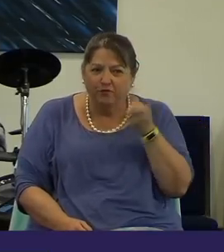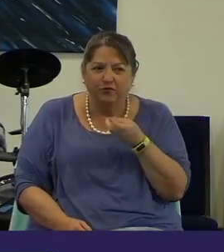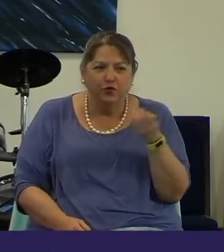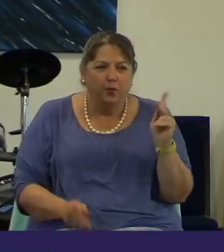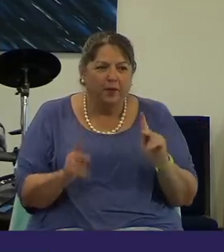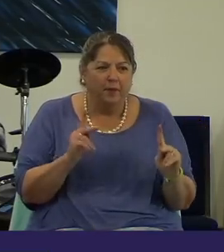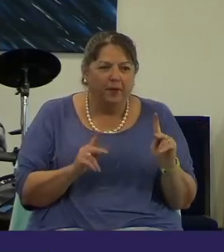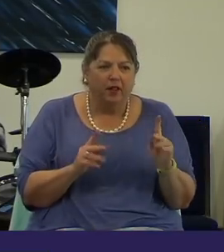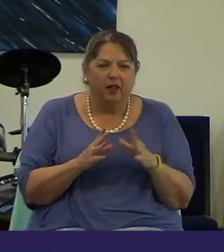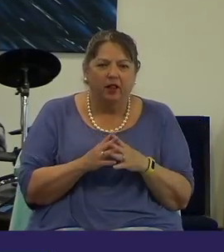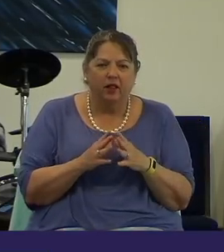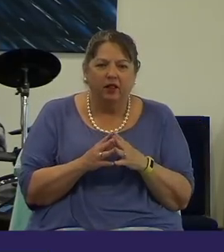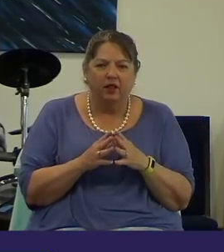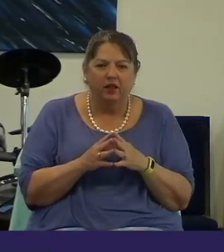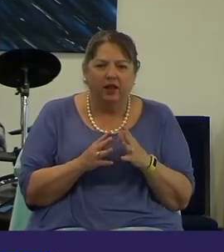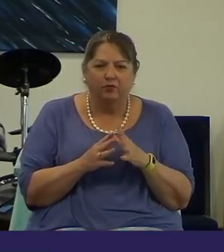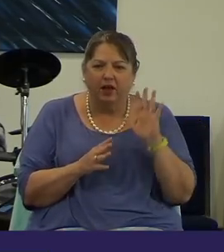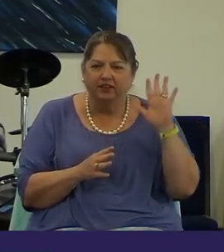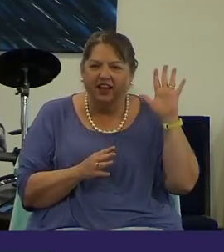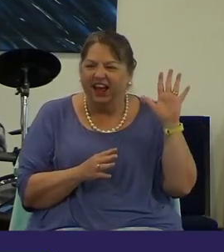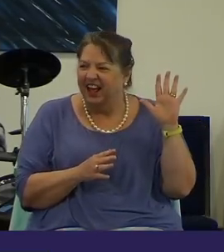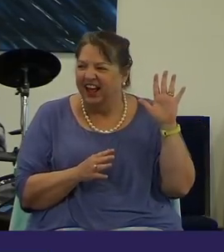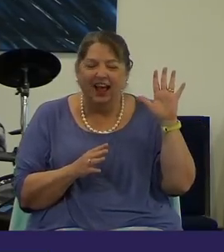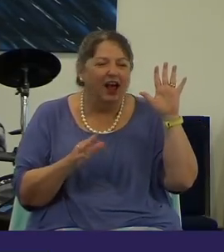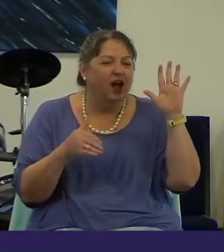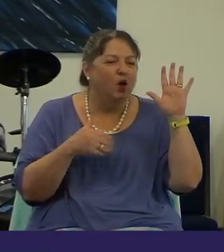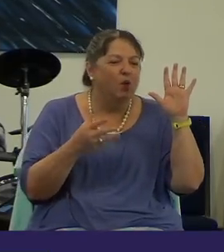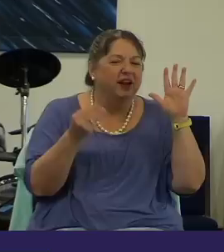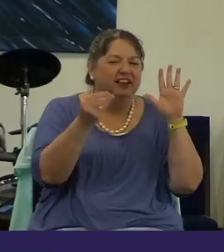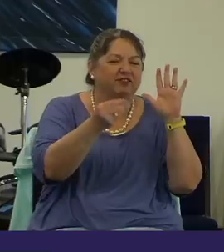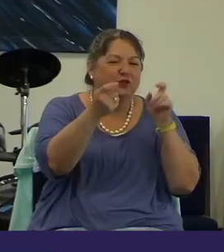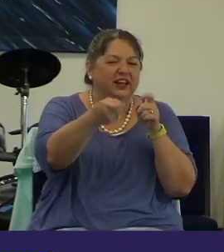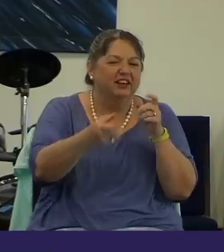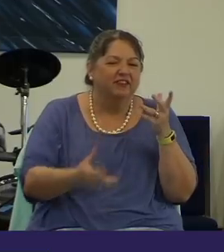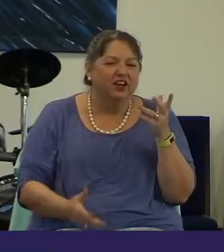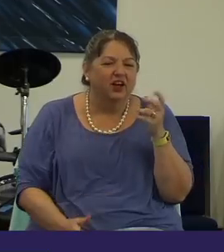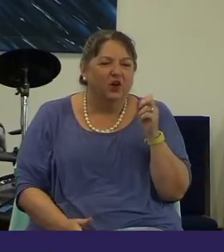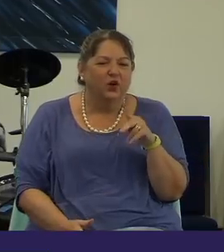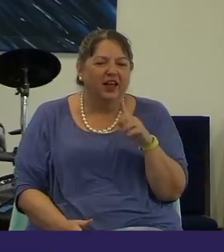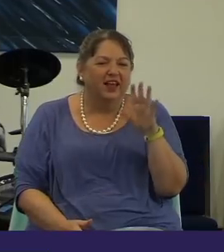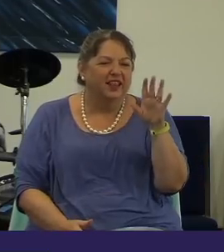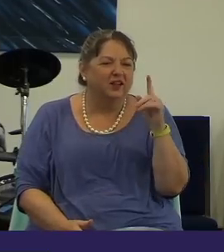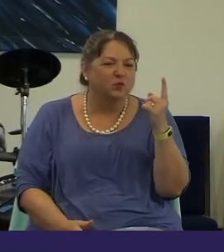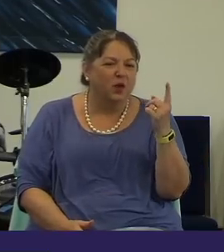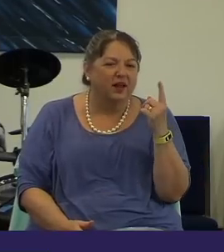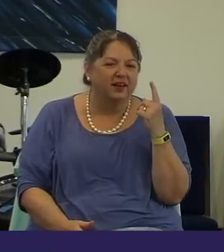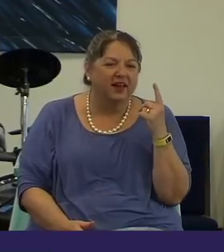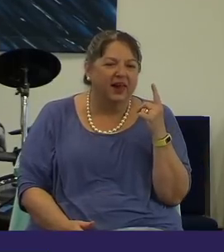so in the name of Jesus, I pray that you just raise your hand. I mean, let us know you. All right, there's one. Thank you.